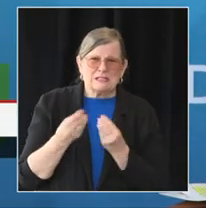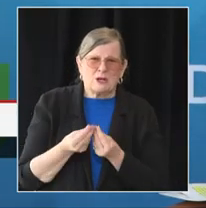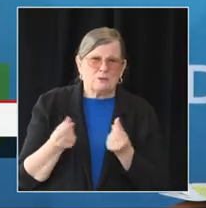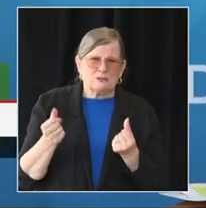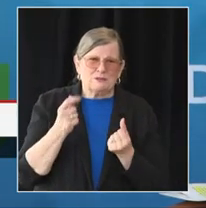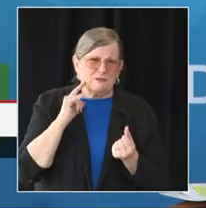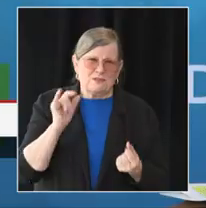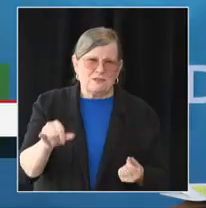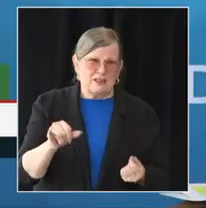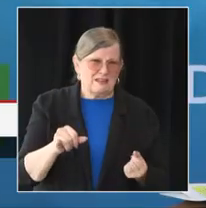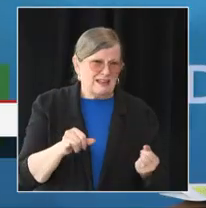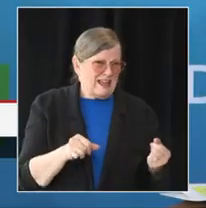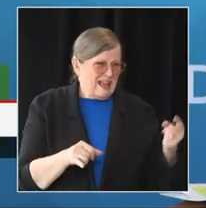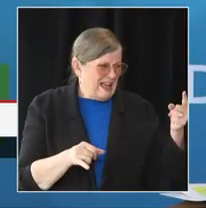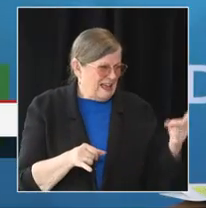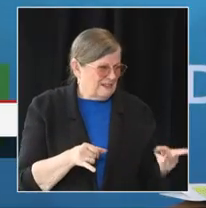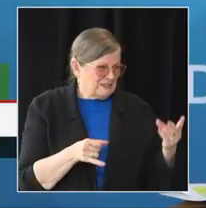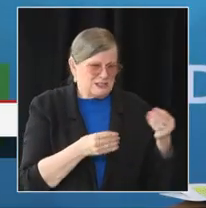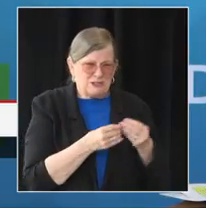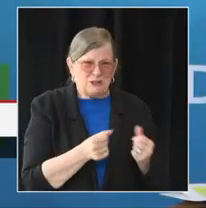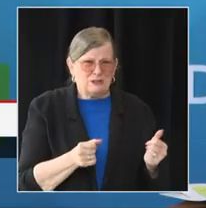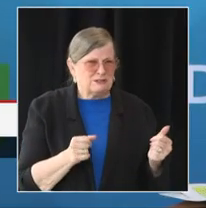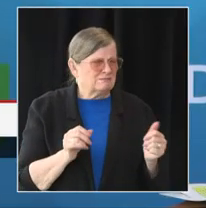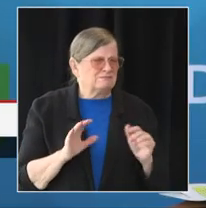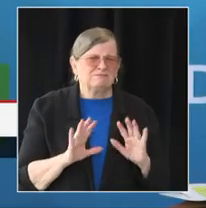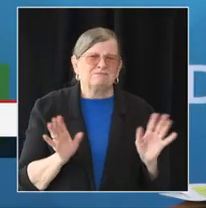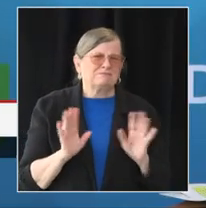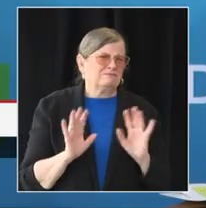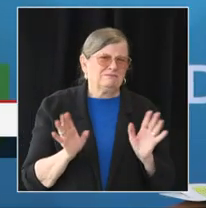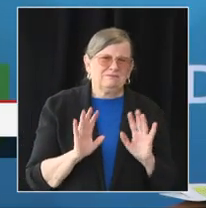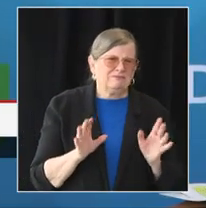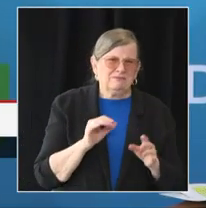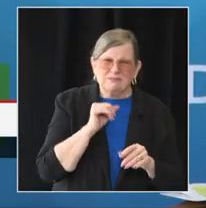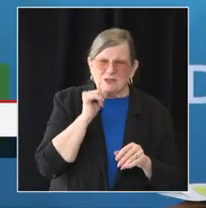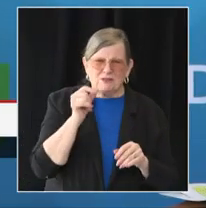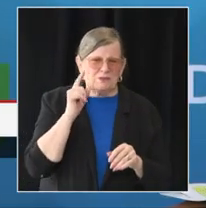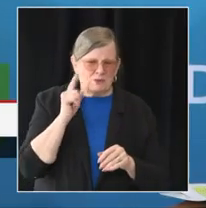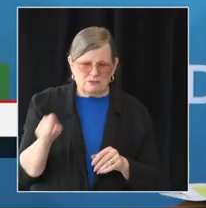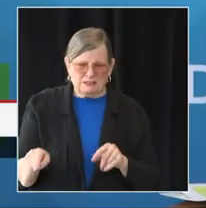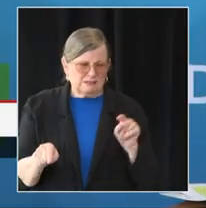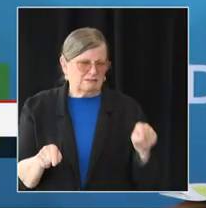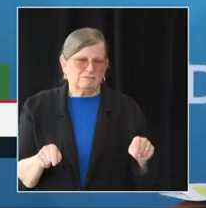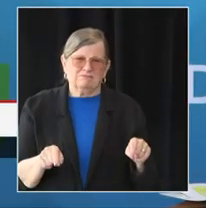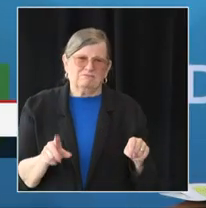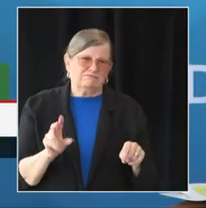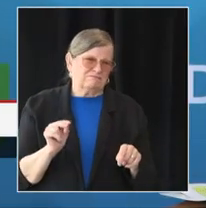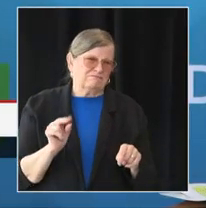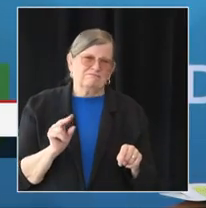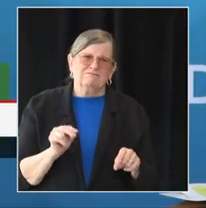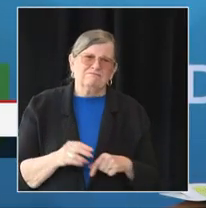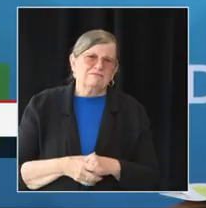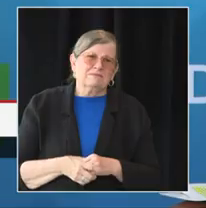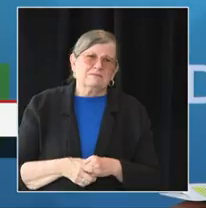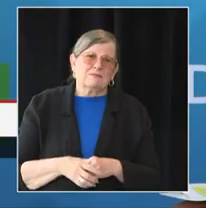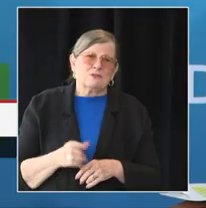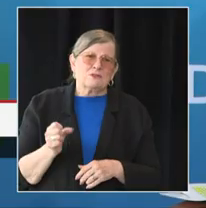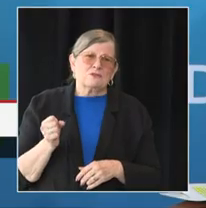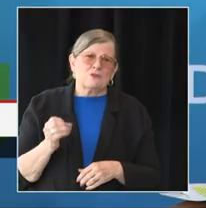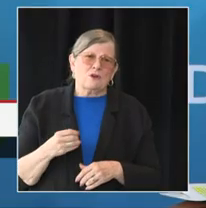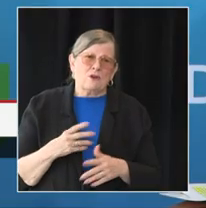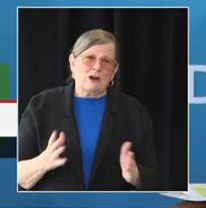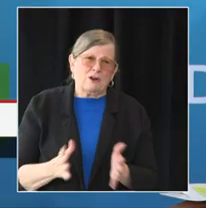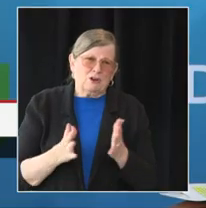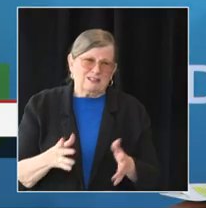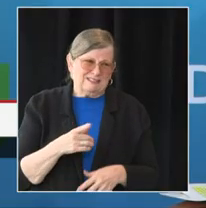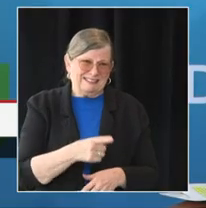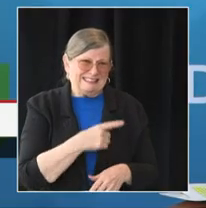So I think if I would encourage you to say to the policymakers, like, you got to be bold on